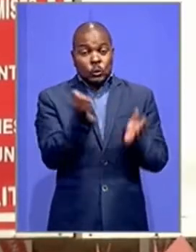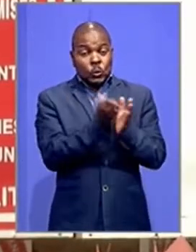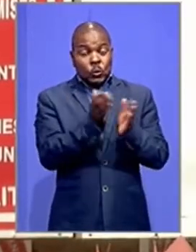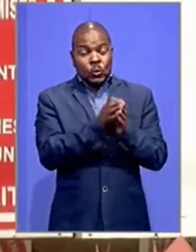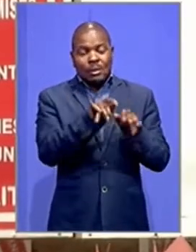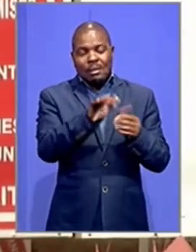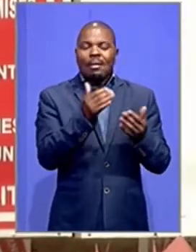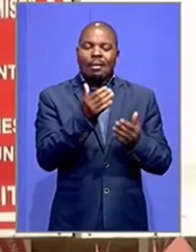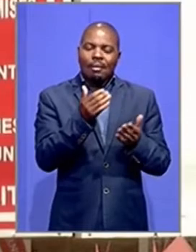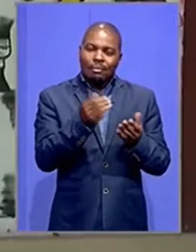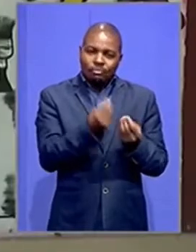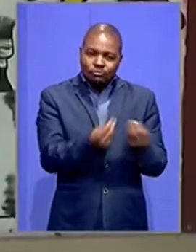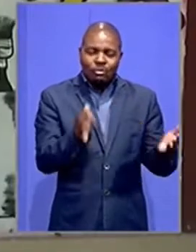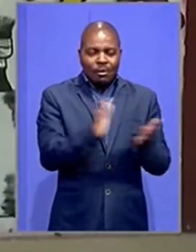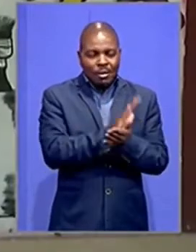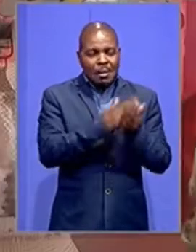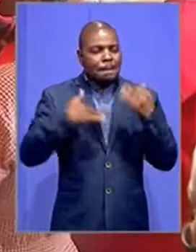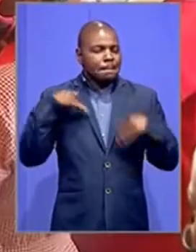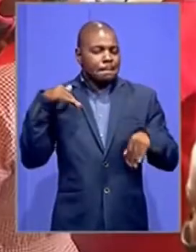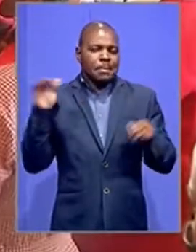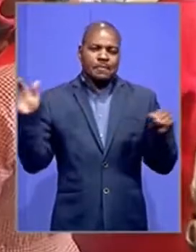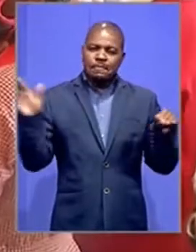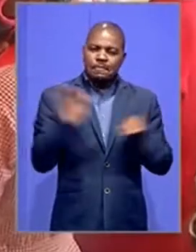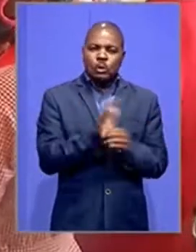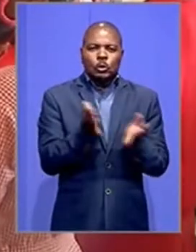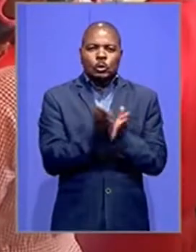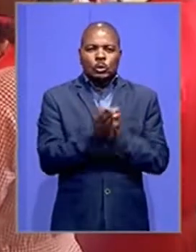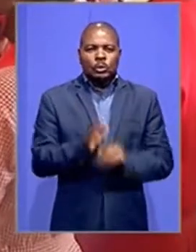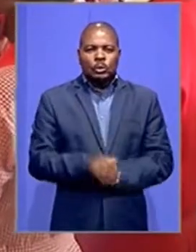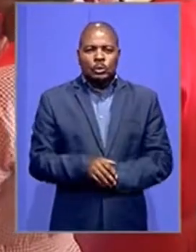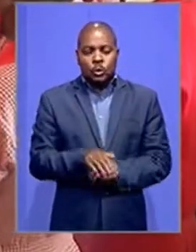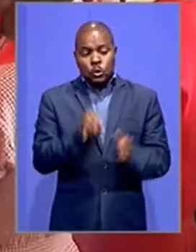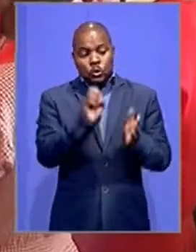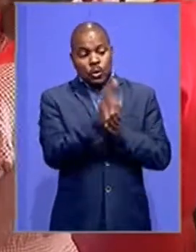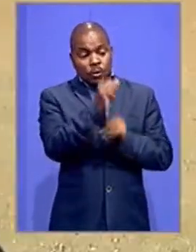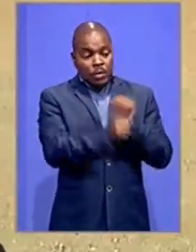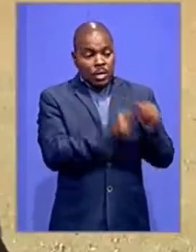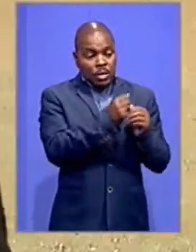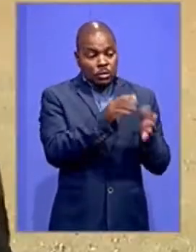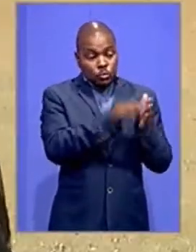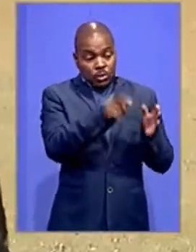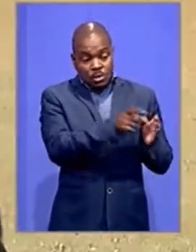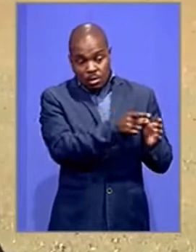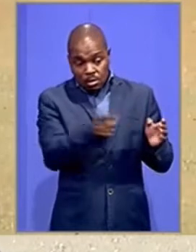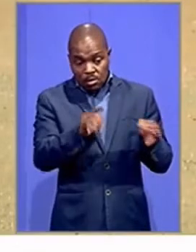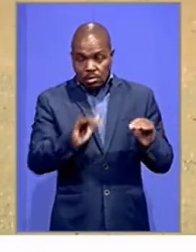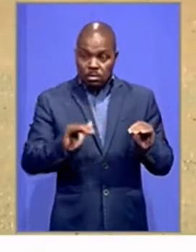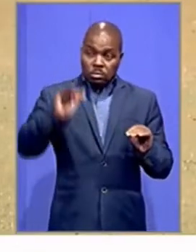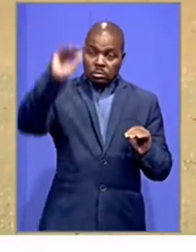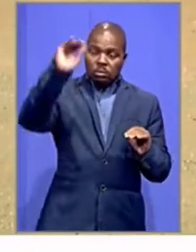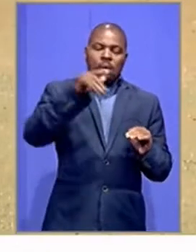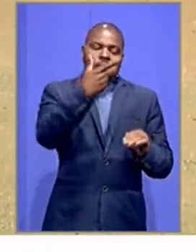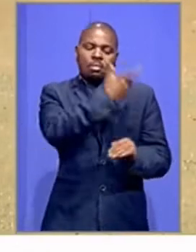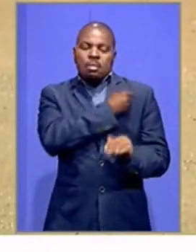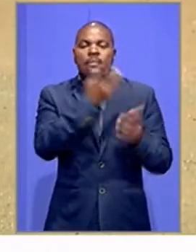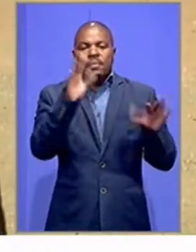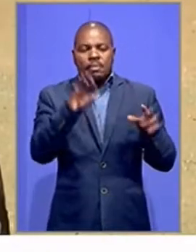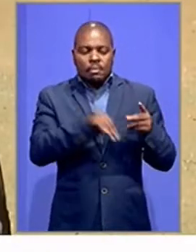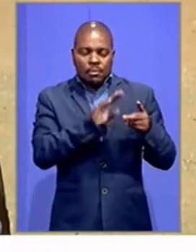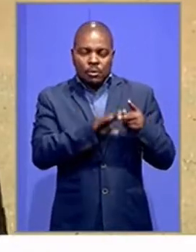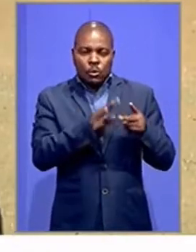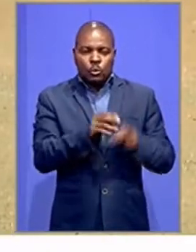go boela kwa dikolong ka botlalo. Learners who are 12 years and over, they've been vaccinated, and around